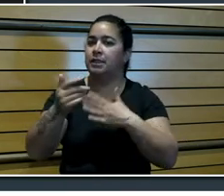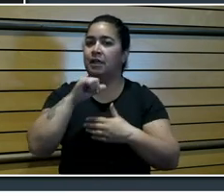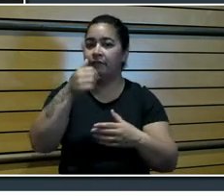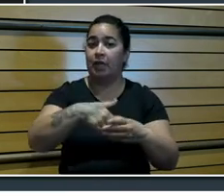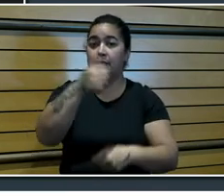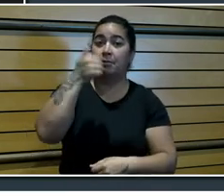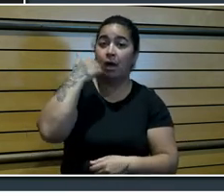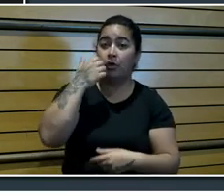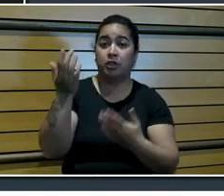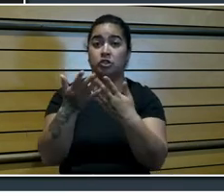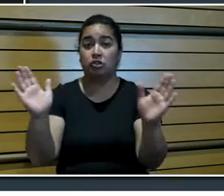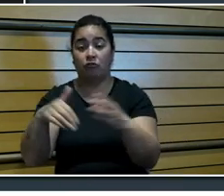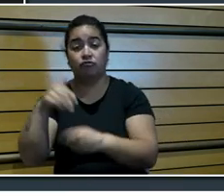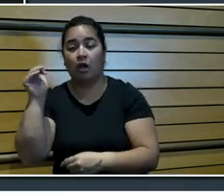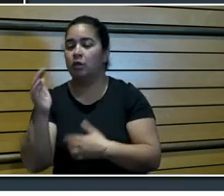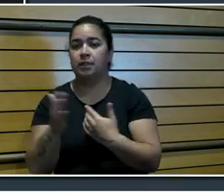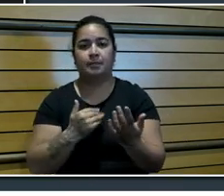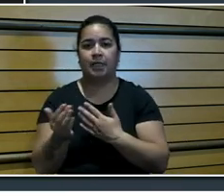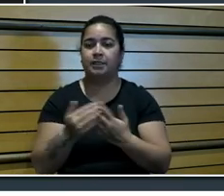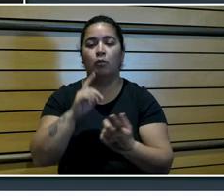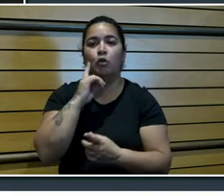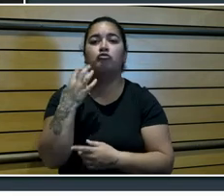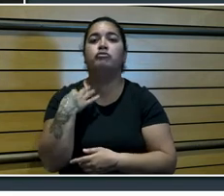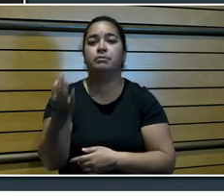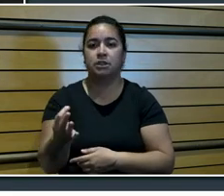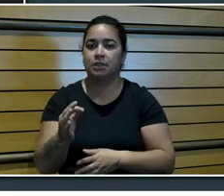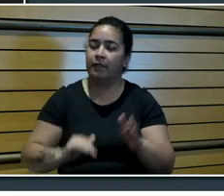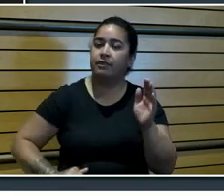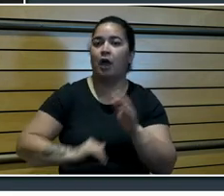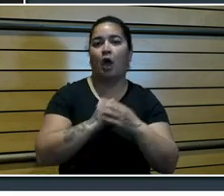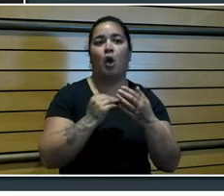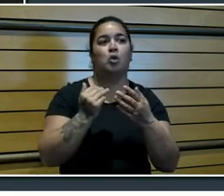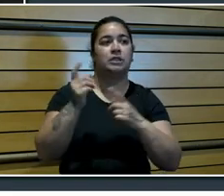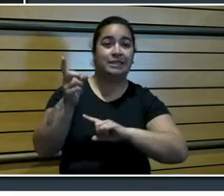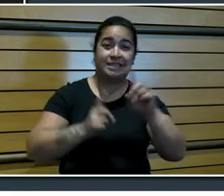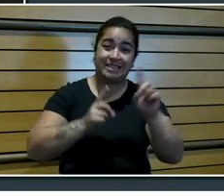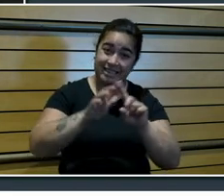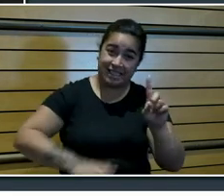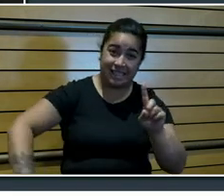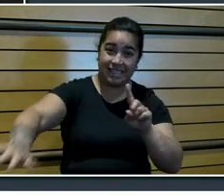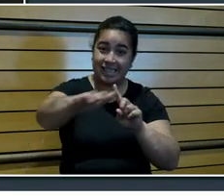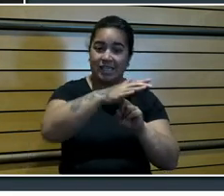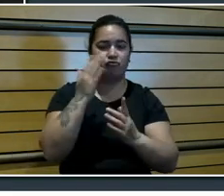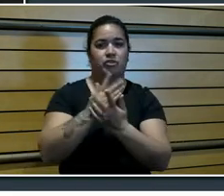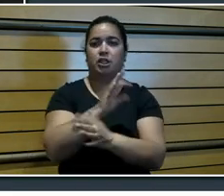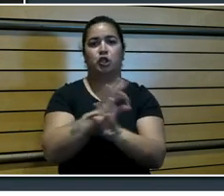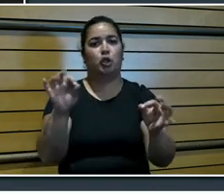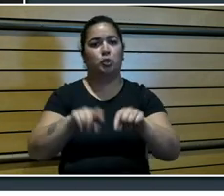on the general role, to represent the whole city. And so there isn't actually any difference in terms